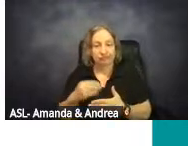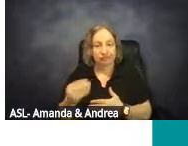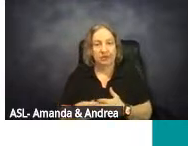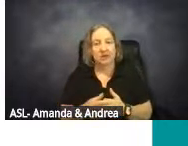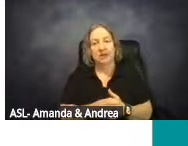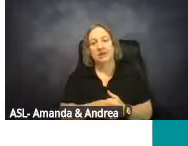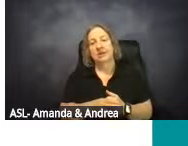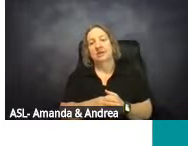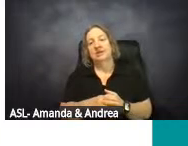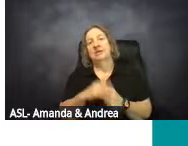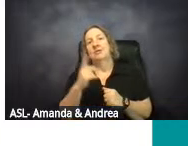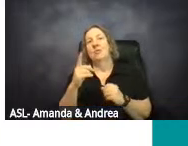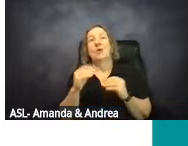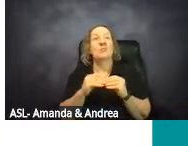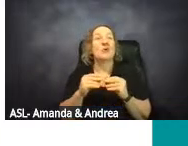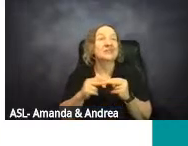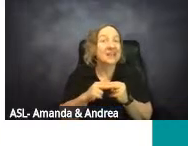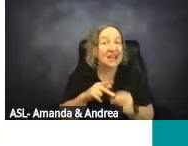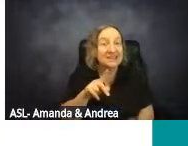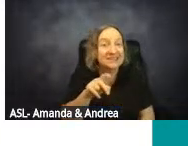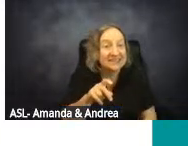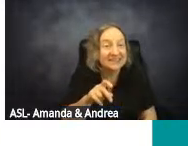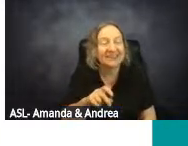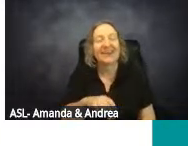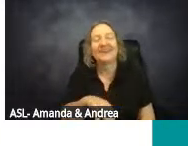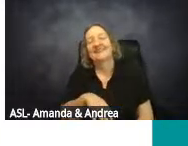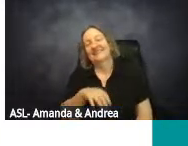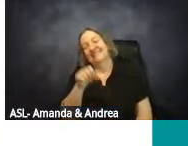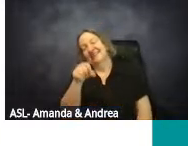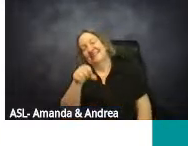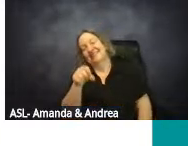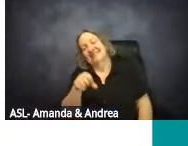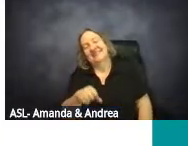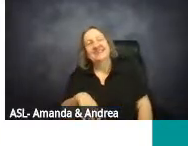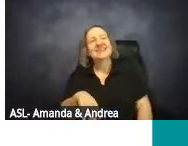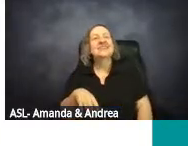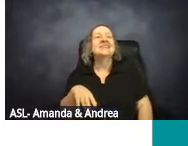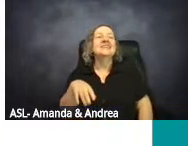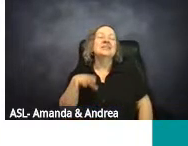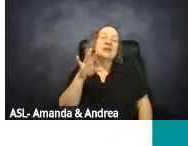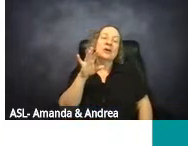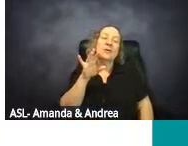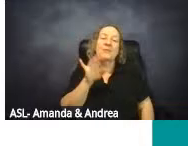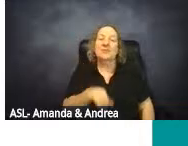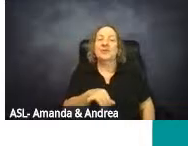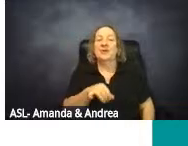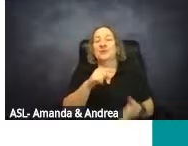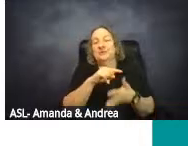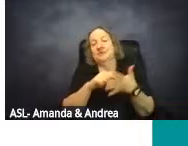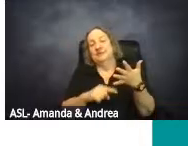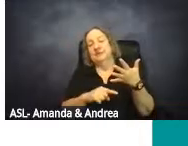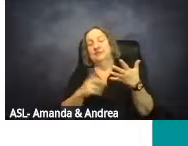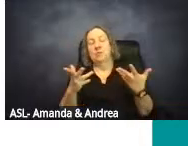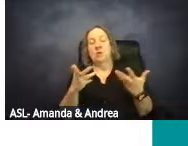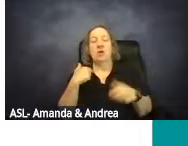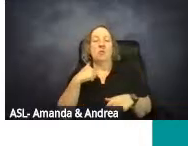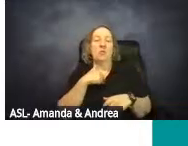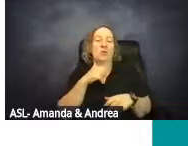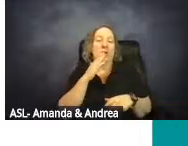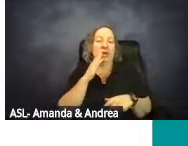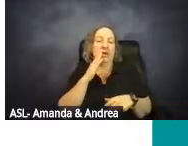is there one more slide? So yes. So these are the things that will be